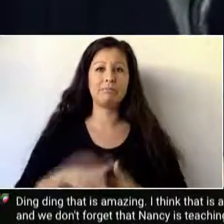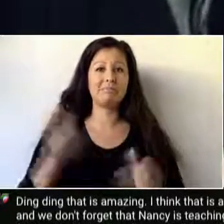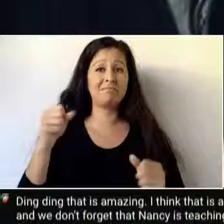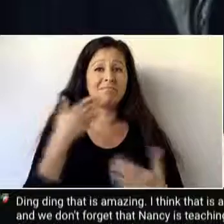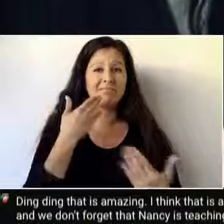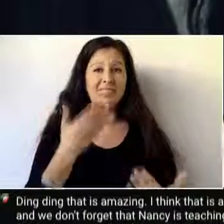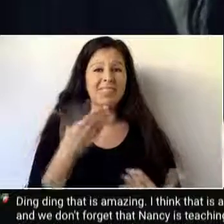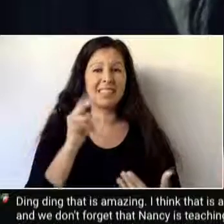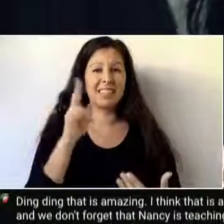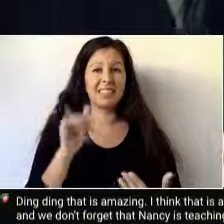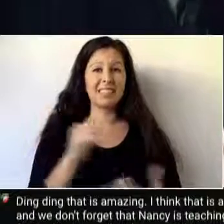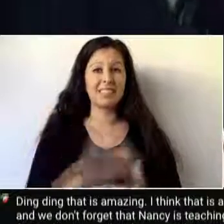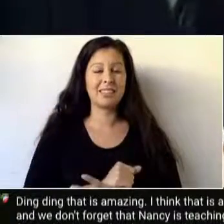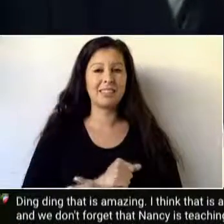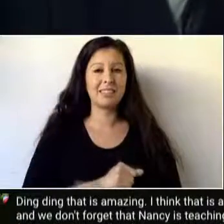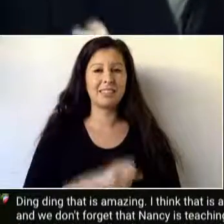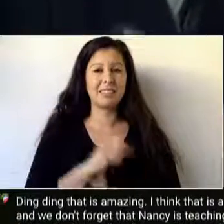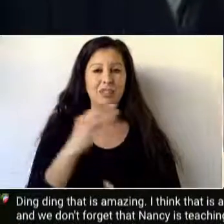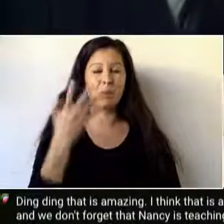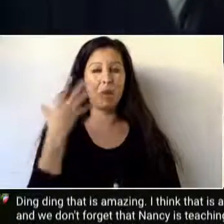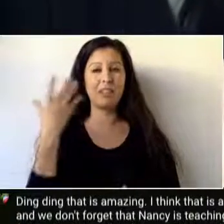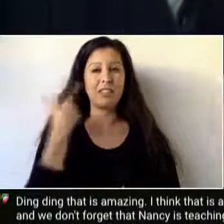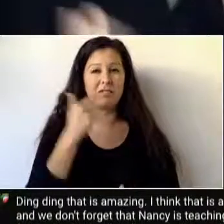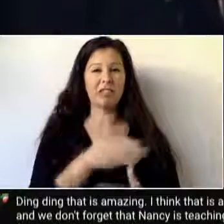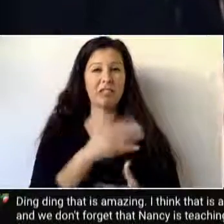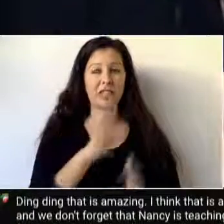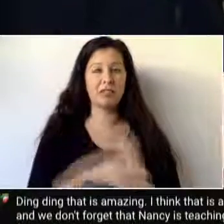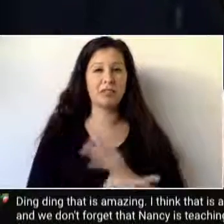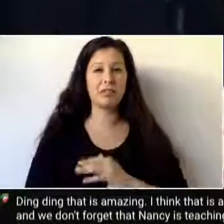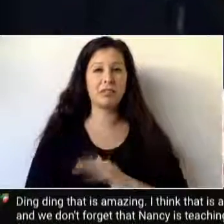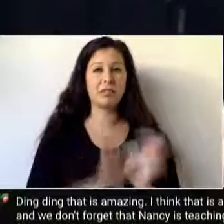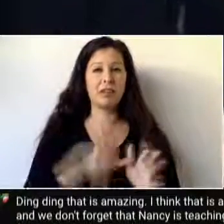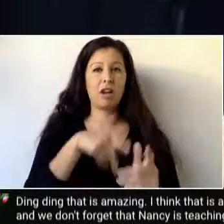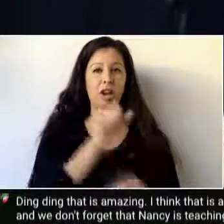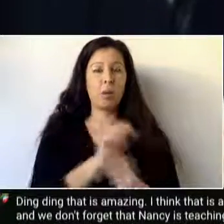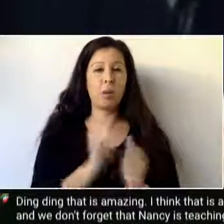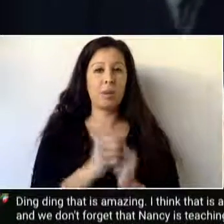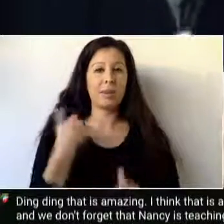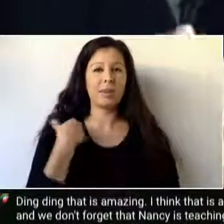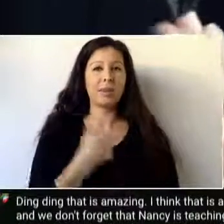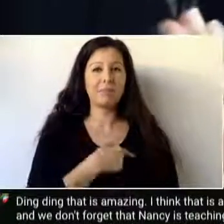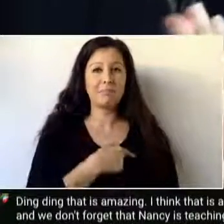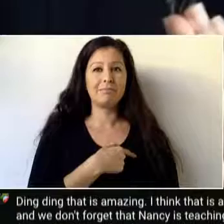Thank you, Nancy, so much for sharing all of your work with us.